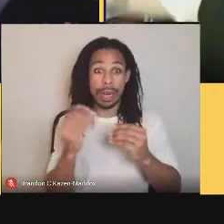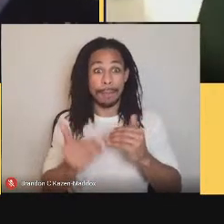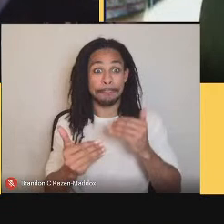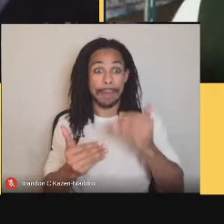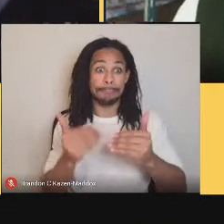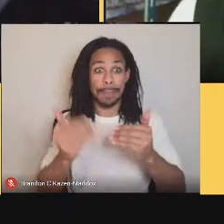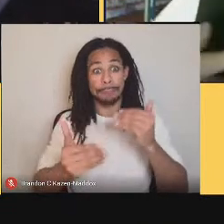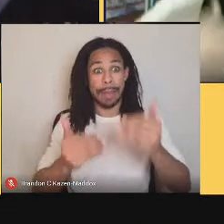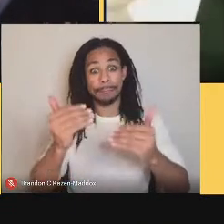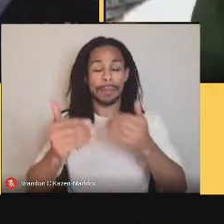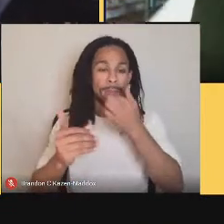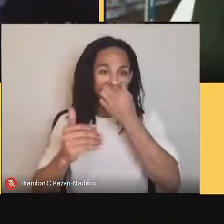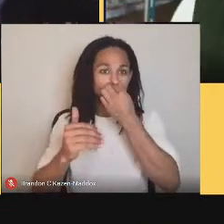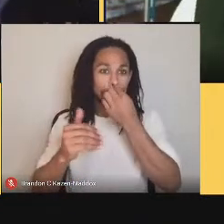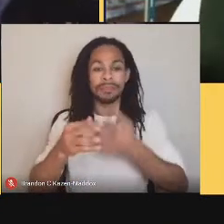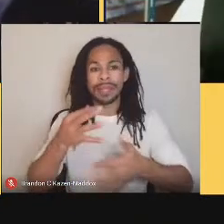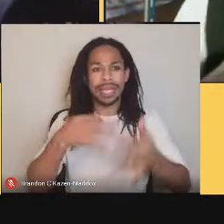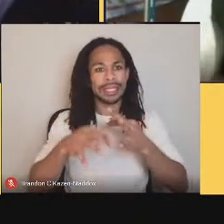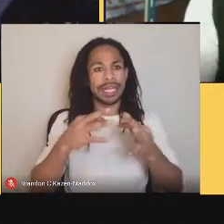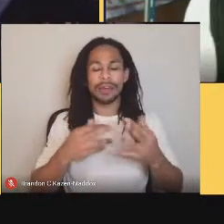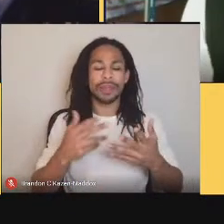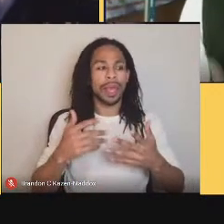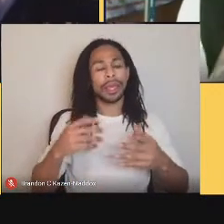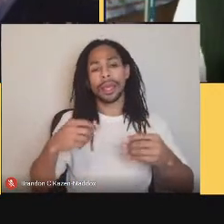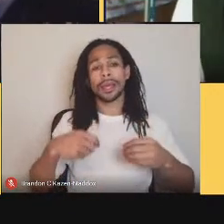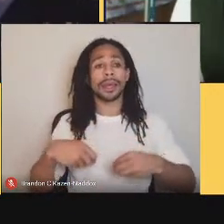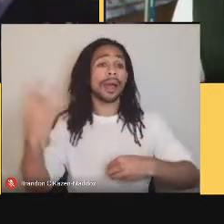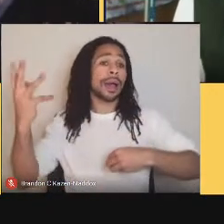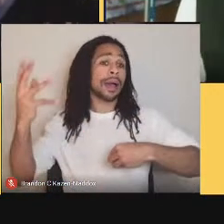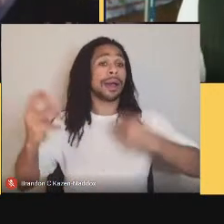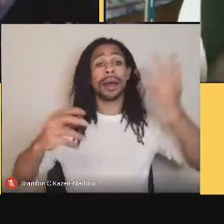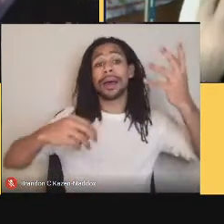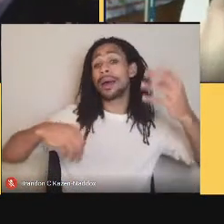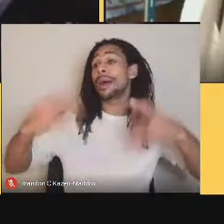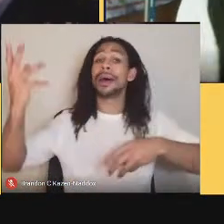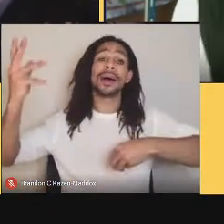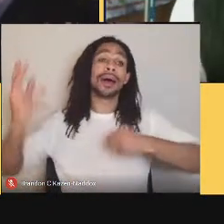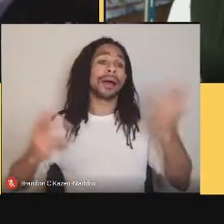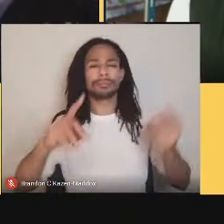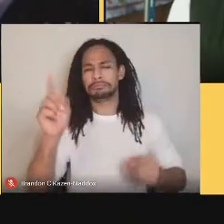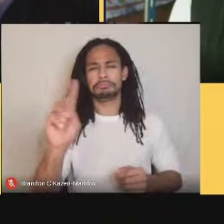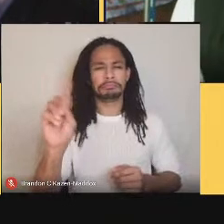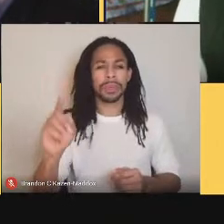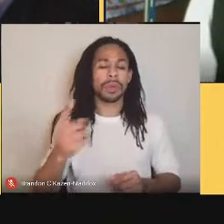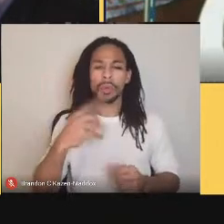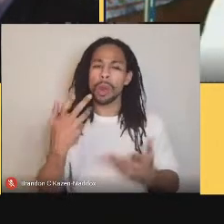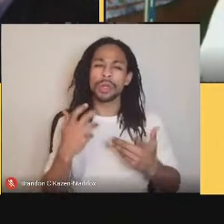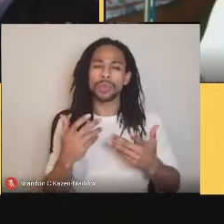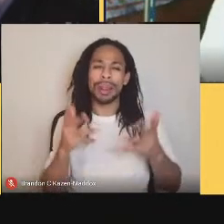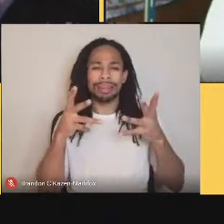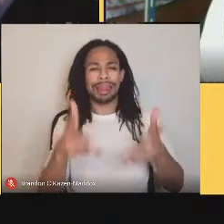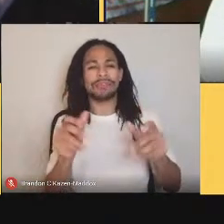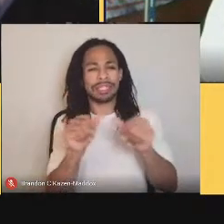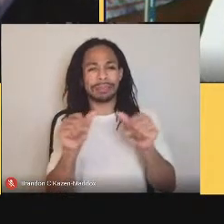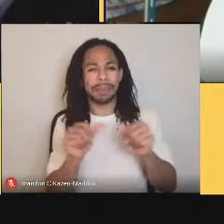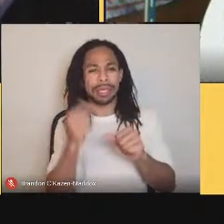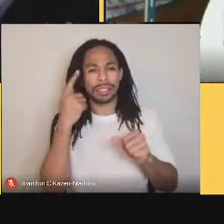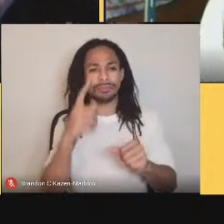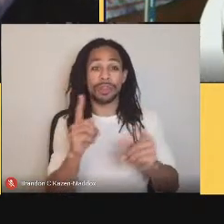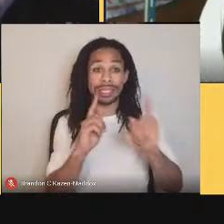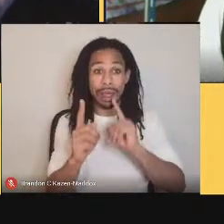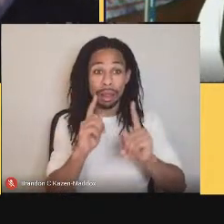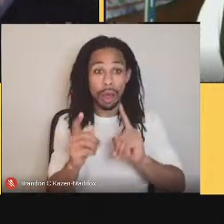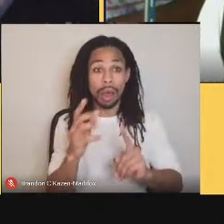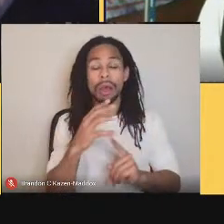like flourishing and growing out, because we wanted to leave room for the dialogue to really deliver all the humor. And the music can